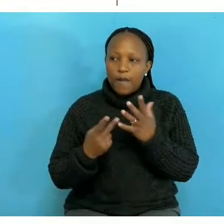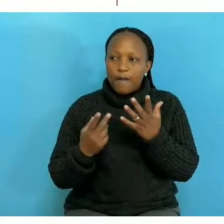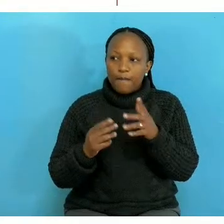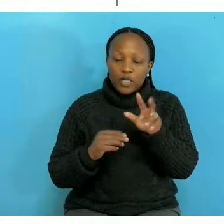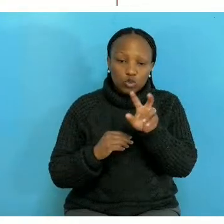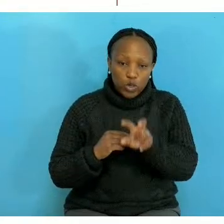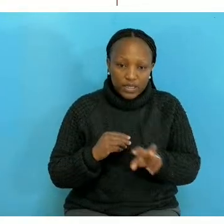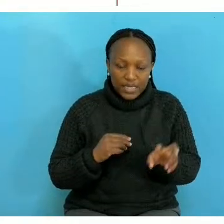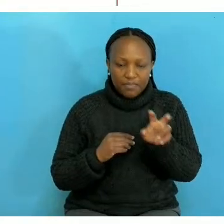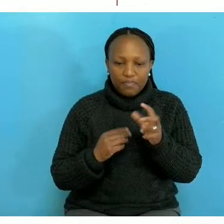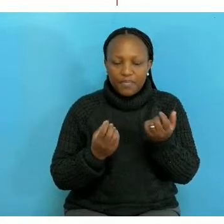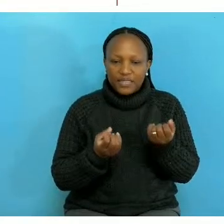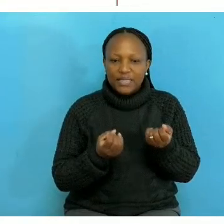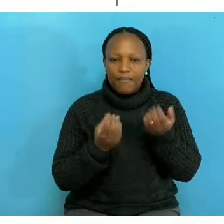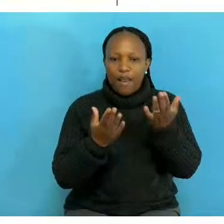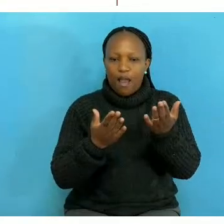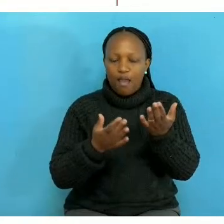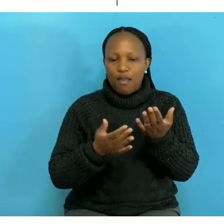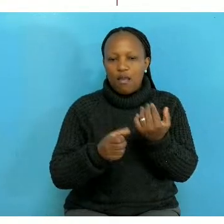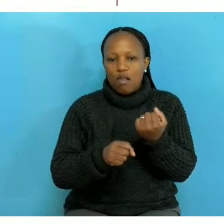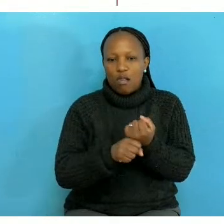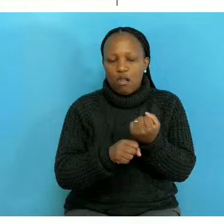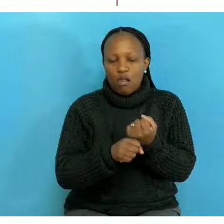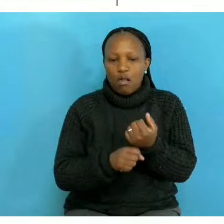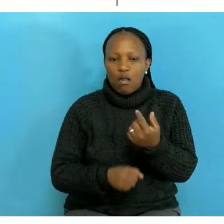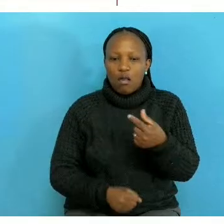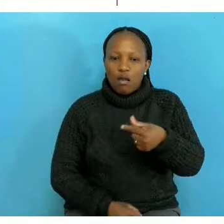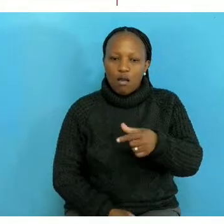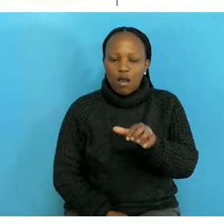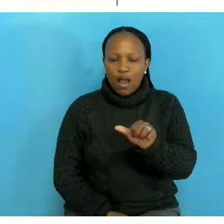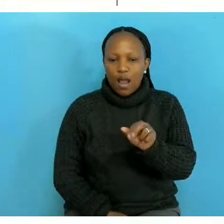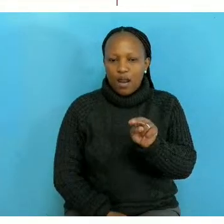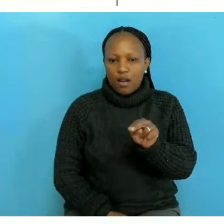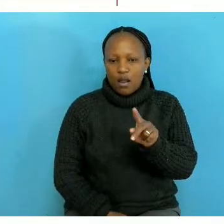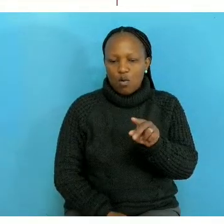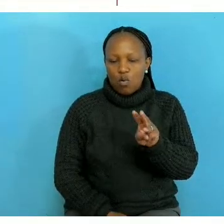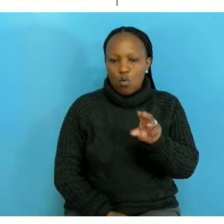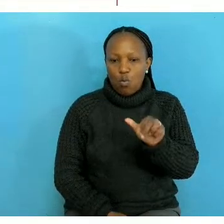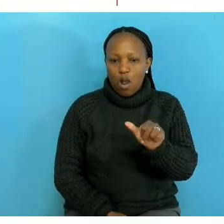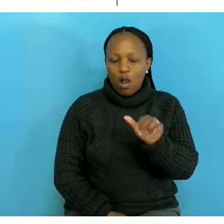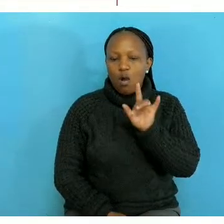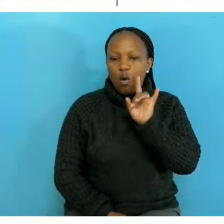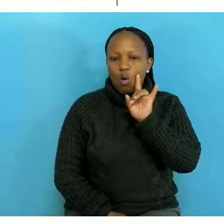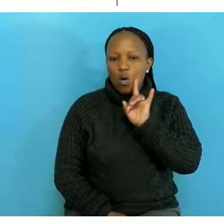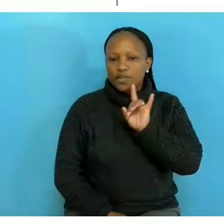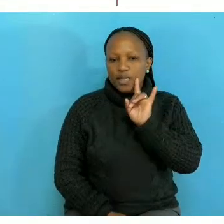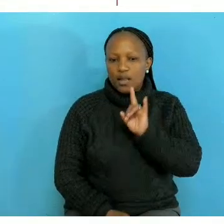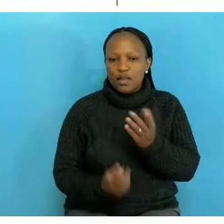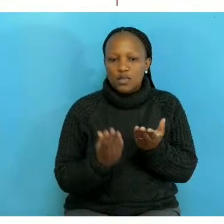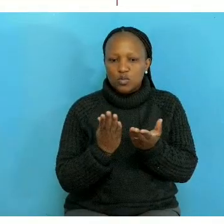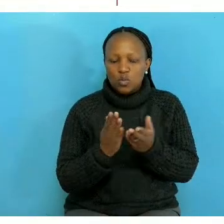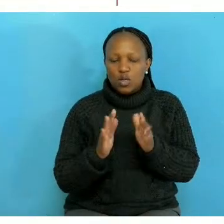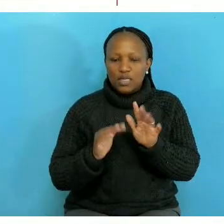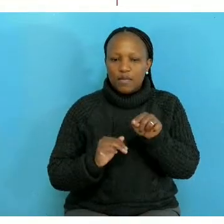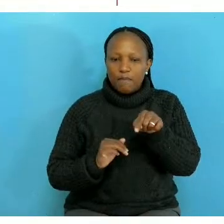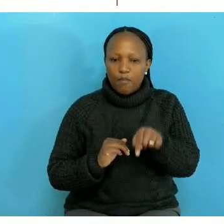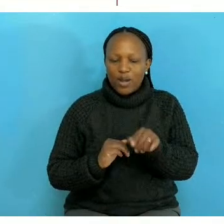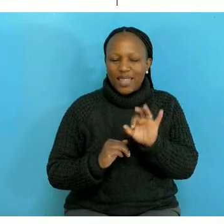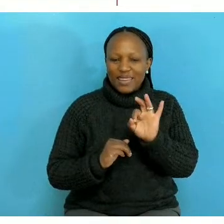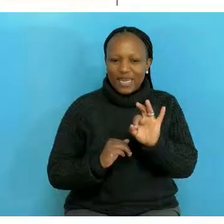tourism supply function, and the Karankwa Hotel School, which is currently allocated 10.3